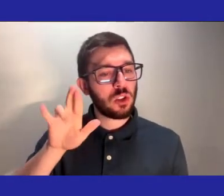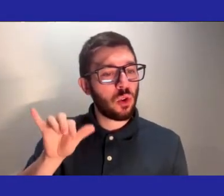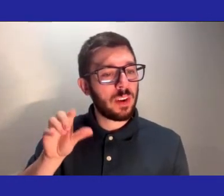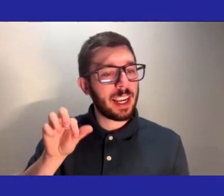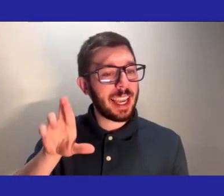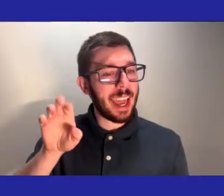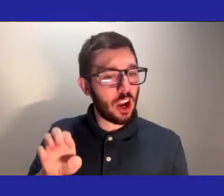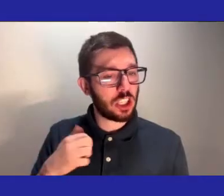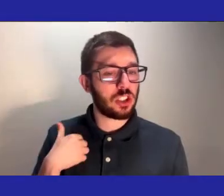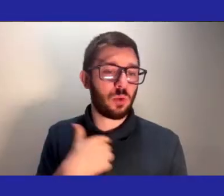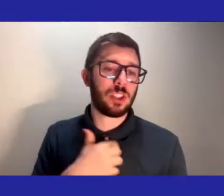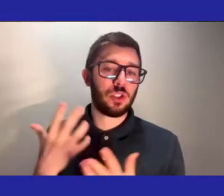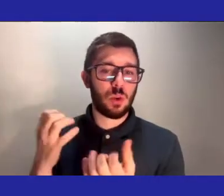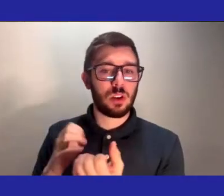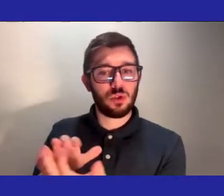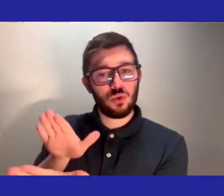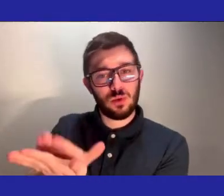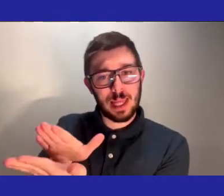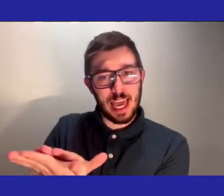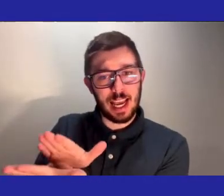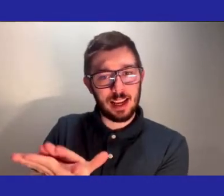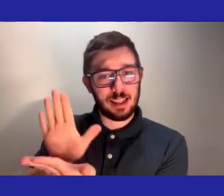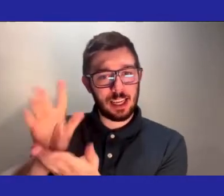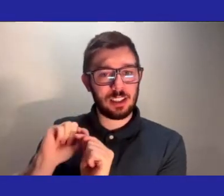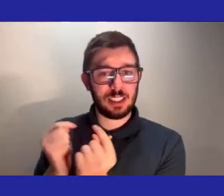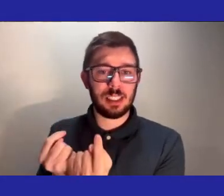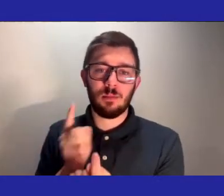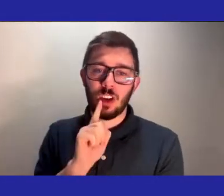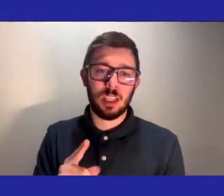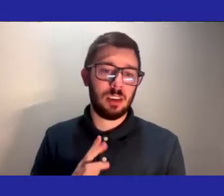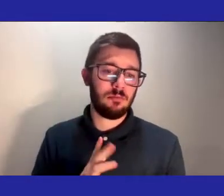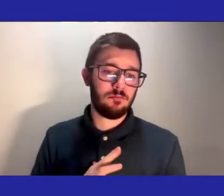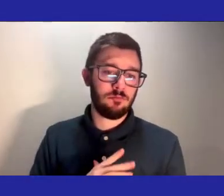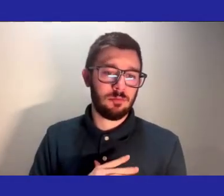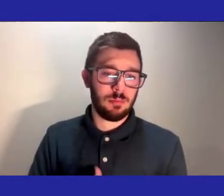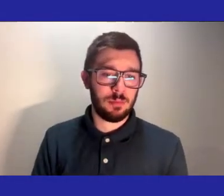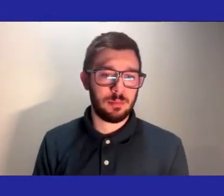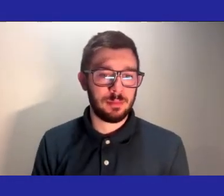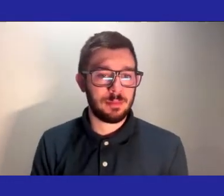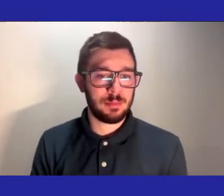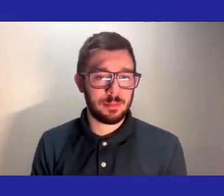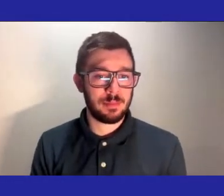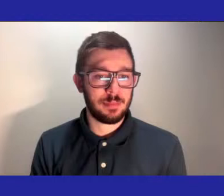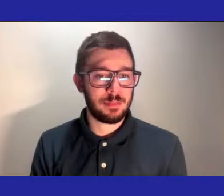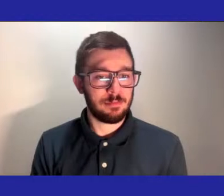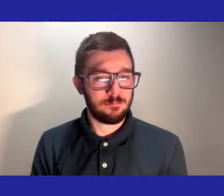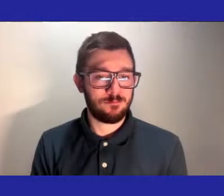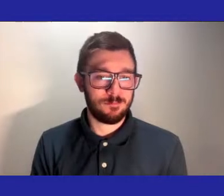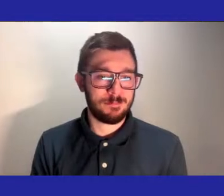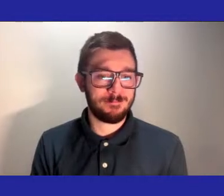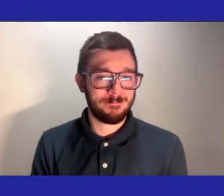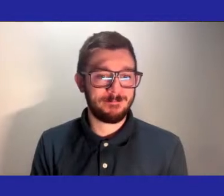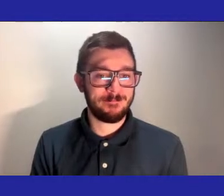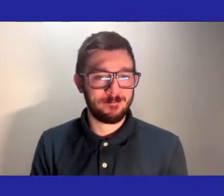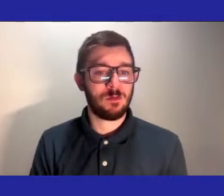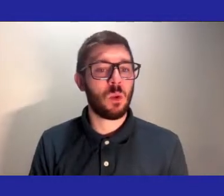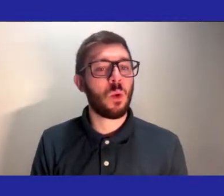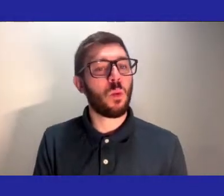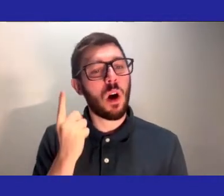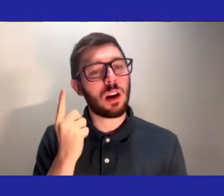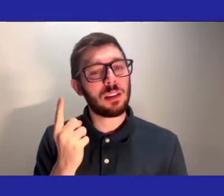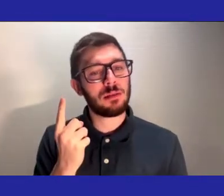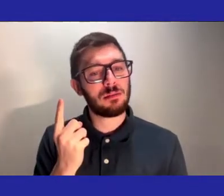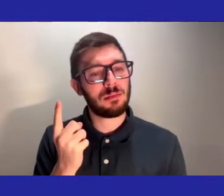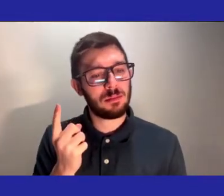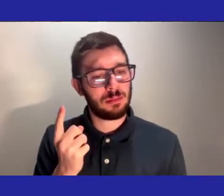all of them, and thank you very much. How we do. Questions? Just one quick comment. I think it's really interesting to